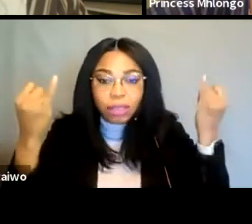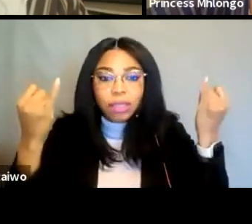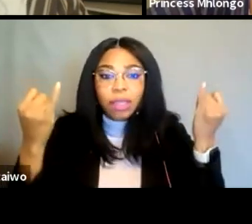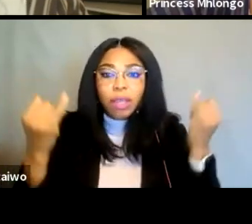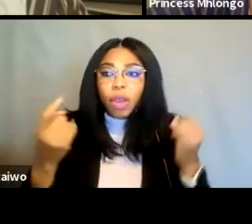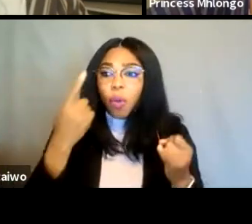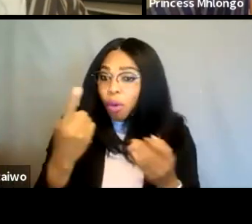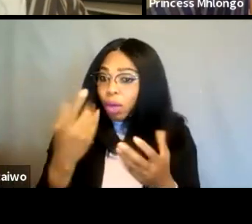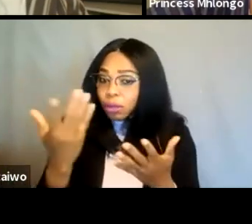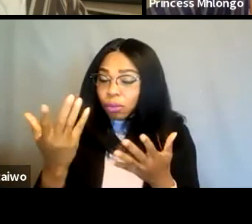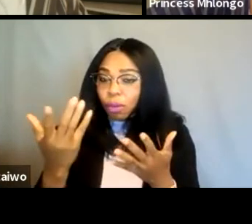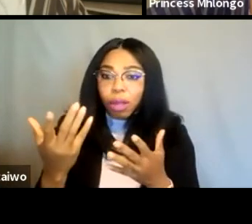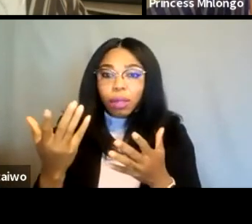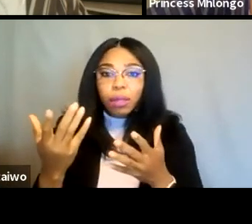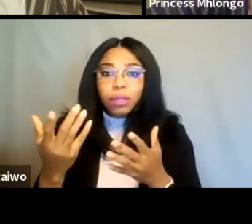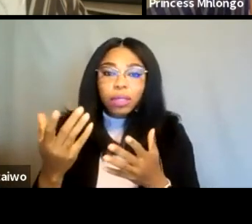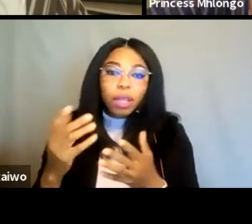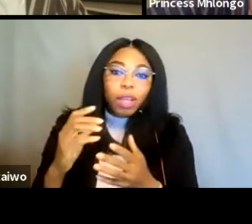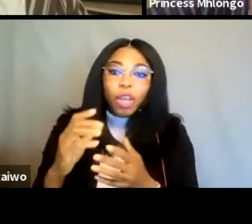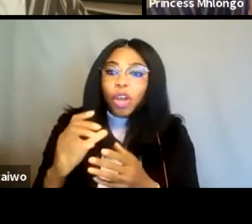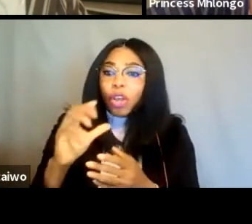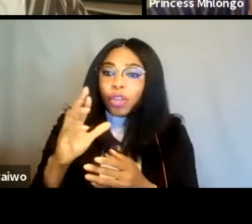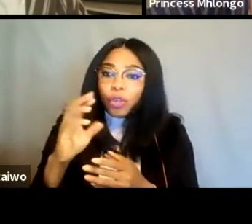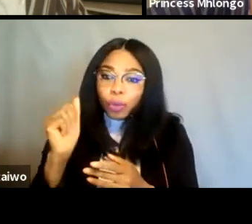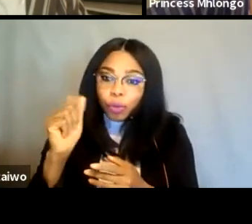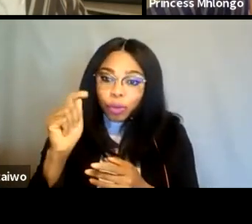One being a curator